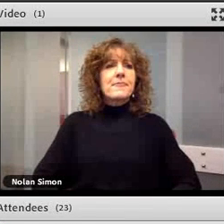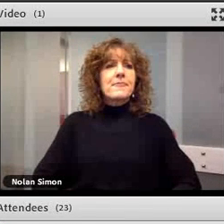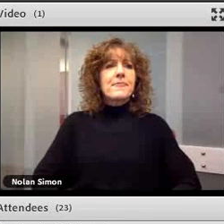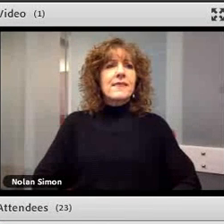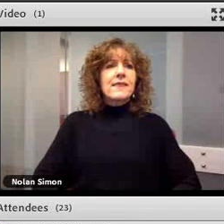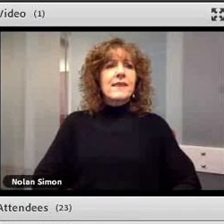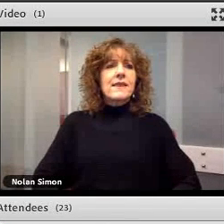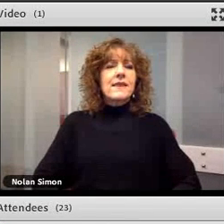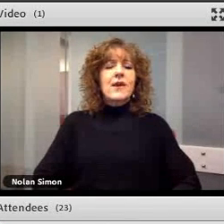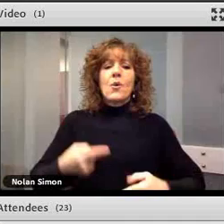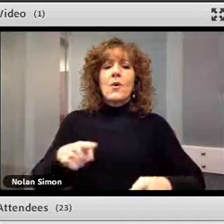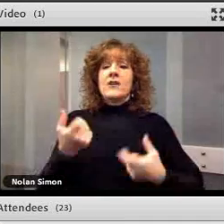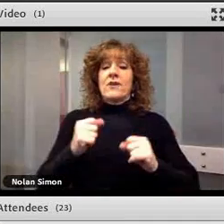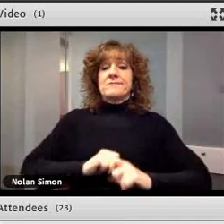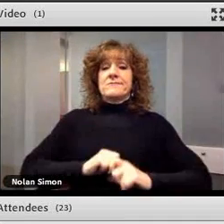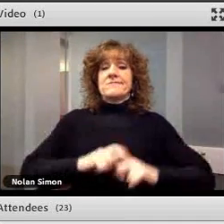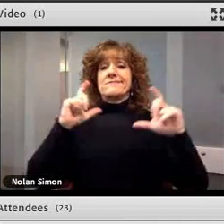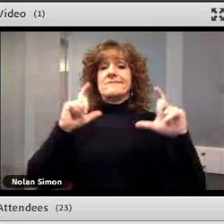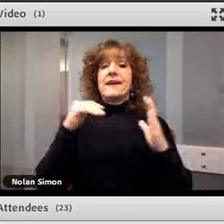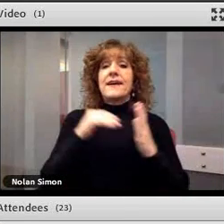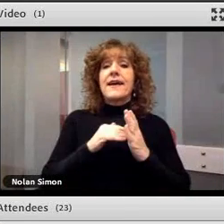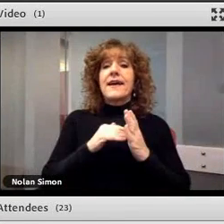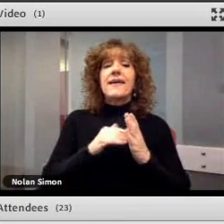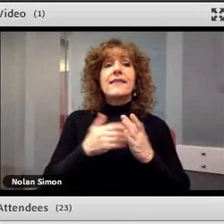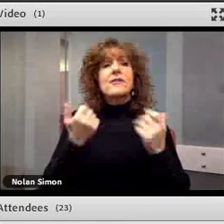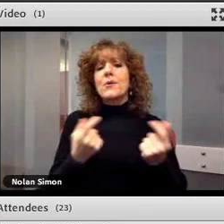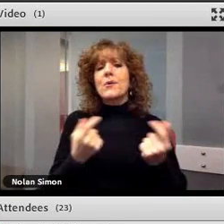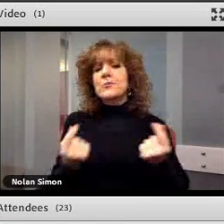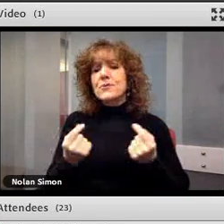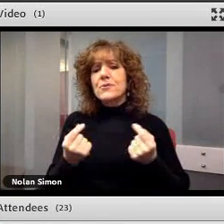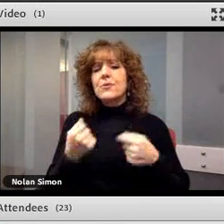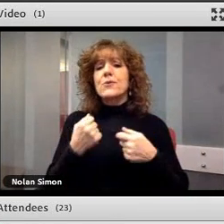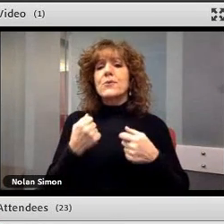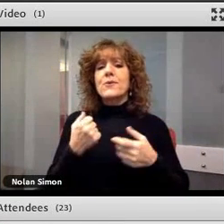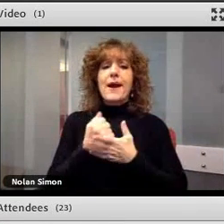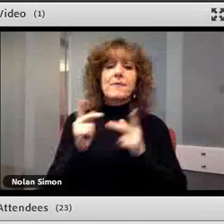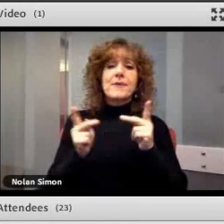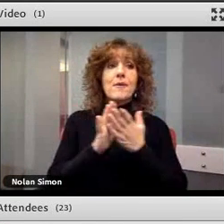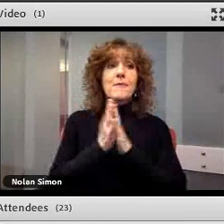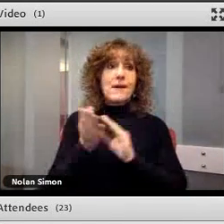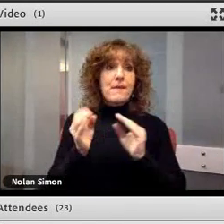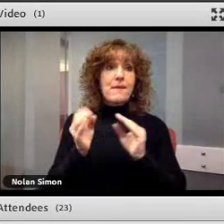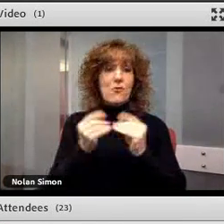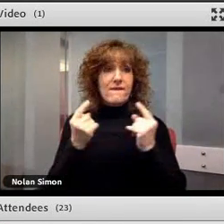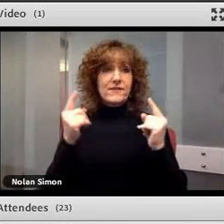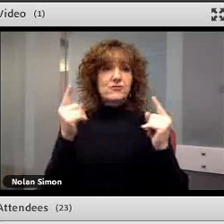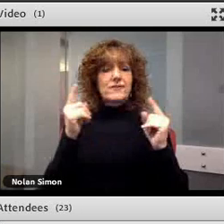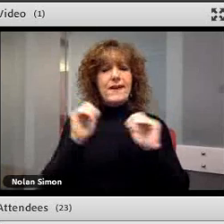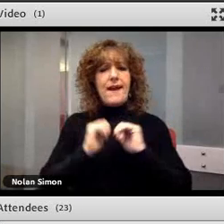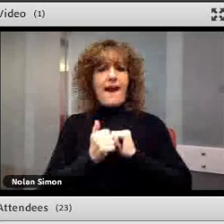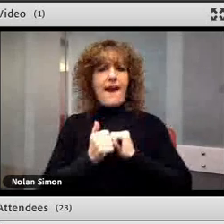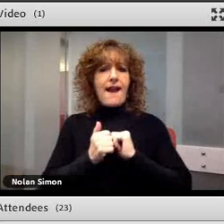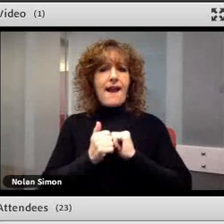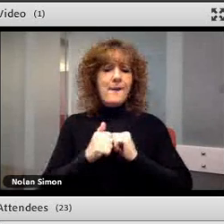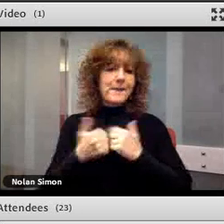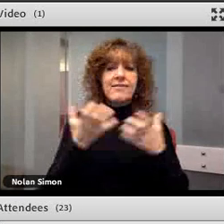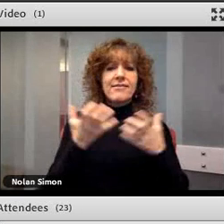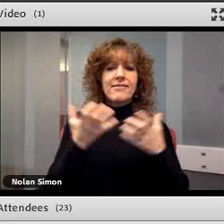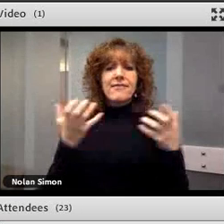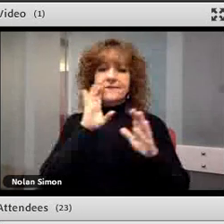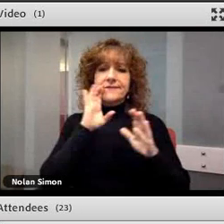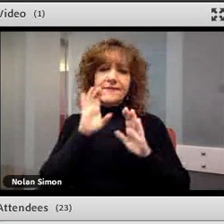So while we're trying to get the screen back, so what we're trying to do is make people more efficient by giving them, lots